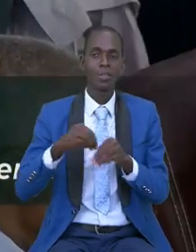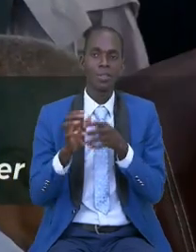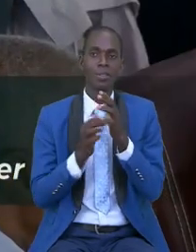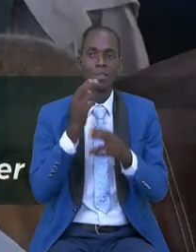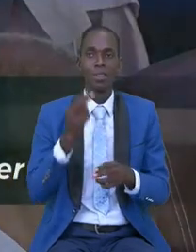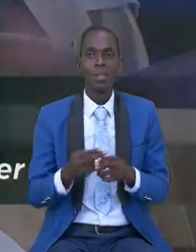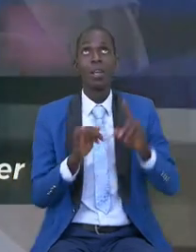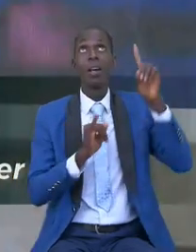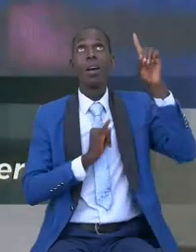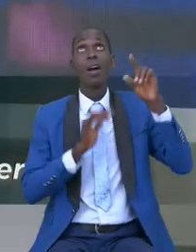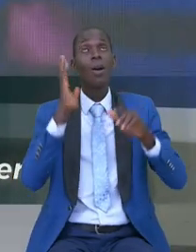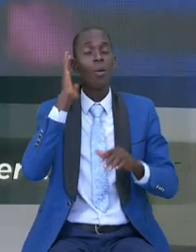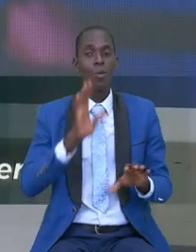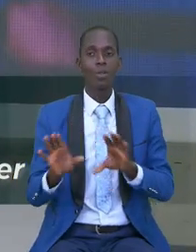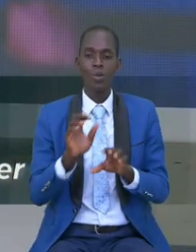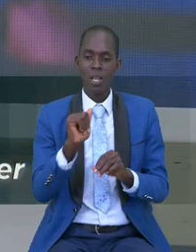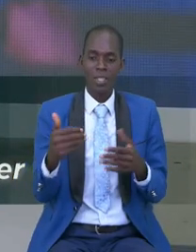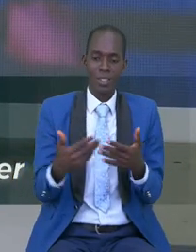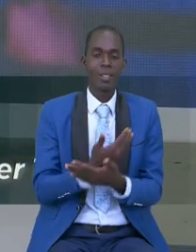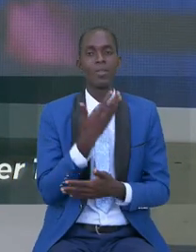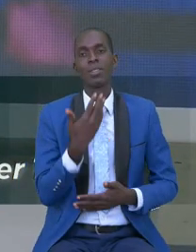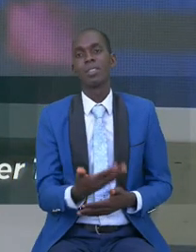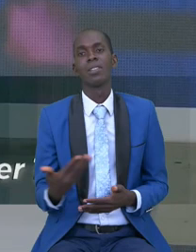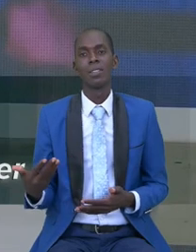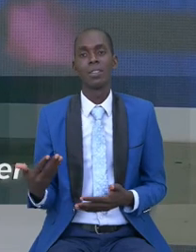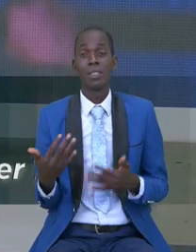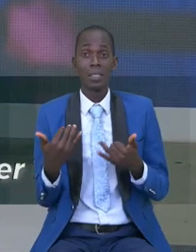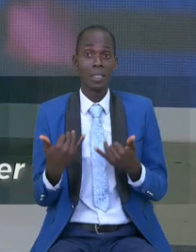will do a new thing.